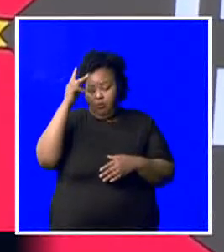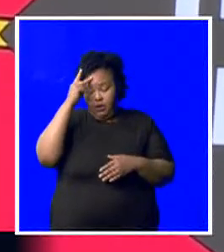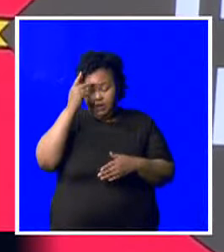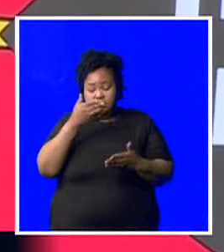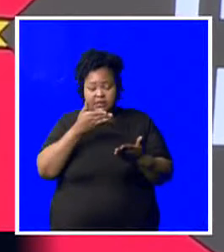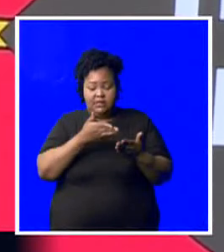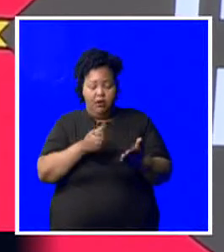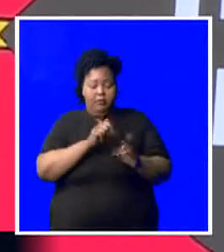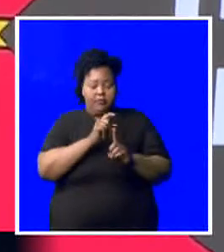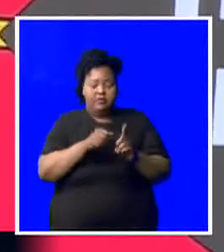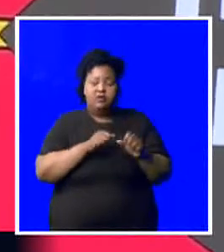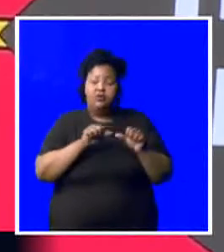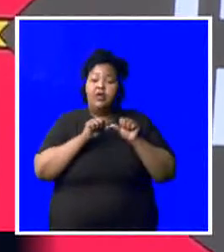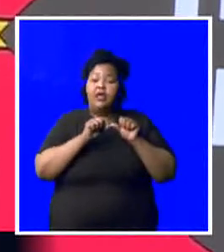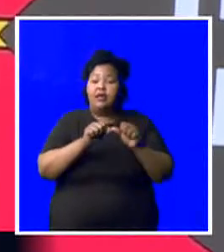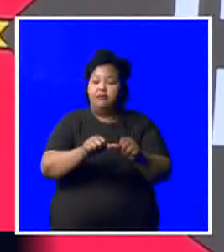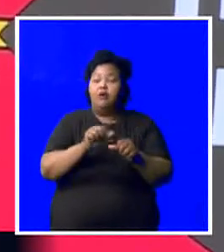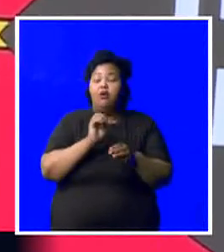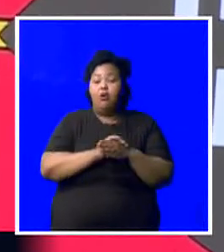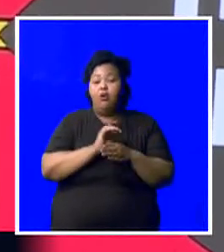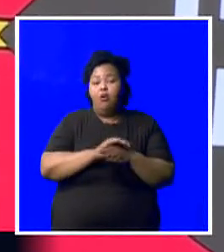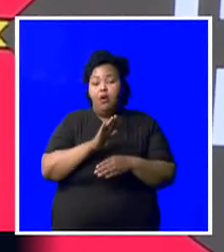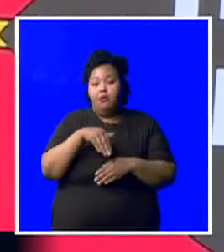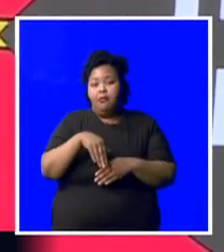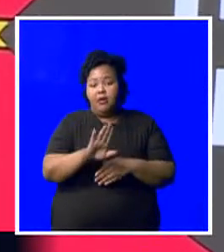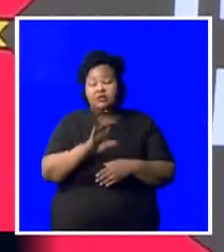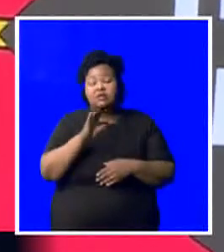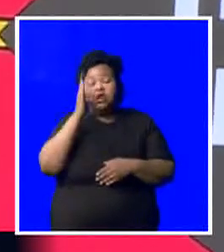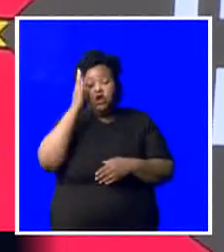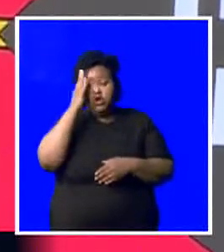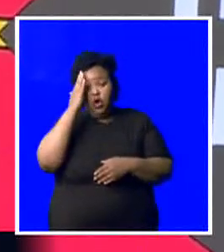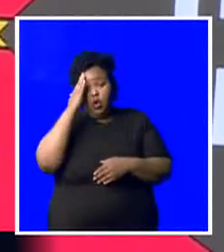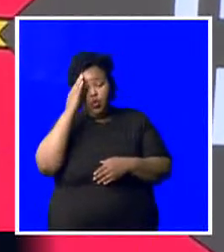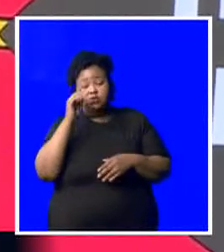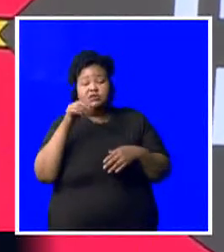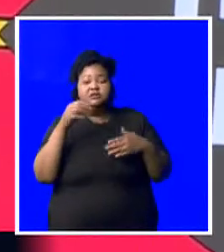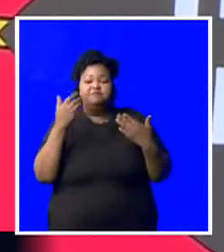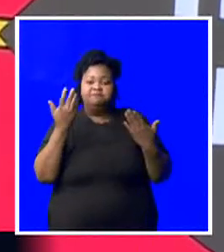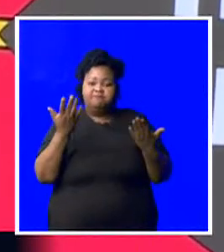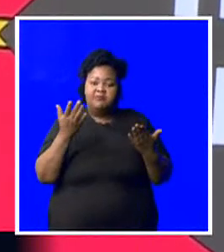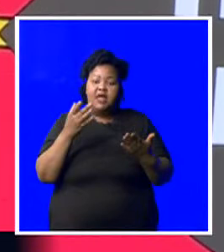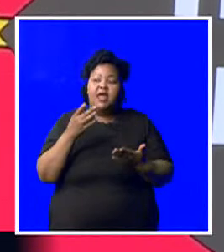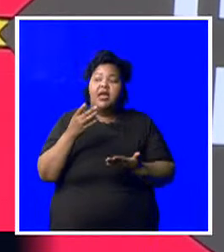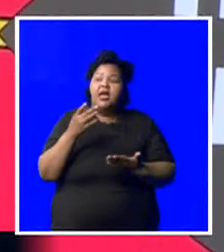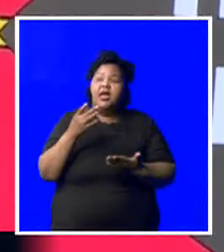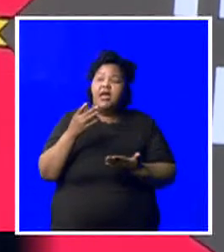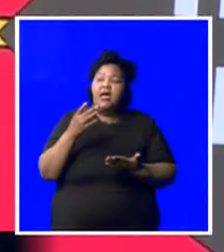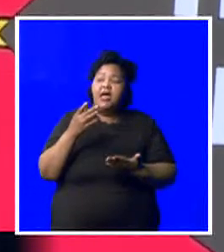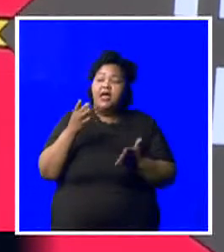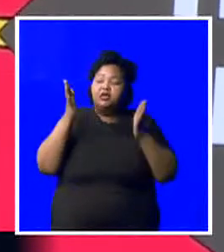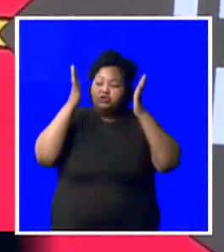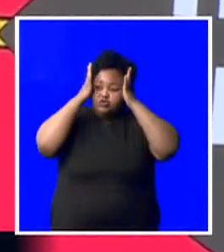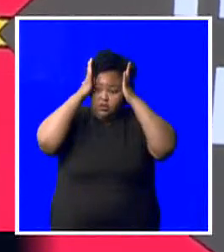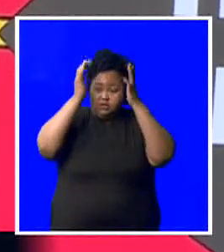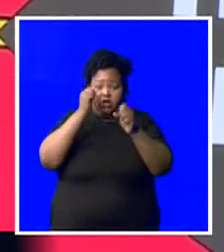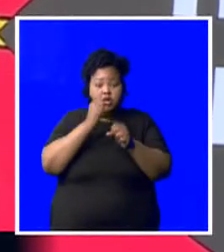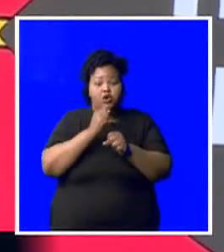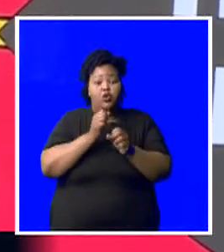futhi ekugcineni kwateke ukuthi level performa njena libuyaphi imali kulandwe naye indzaba